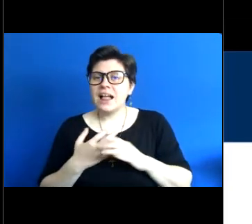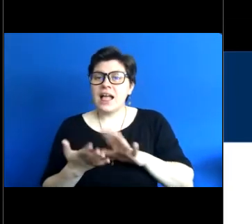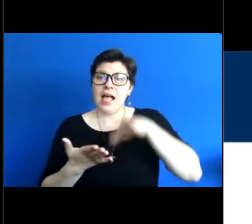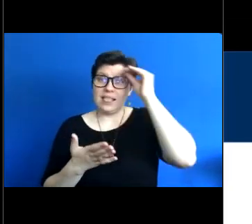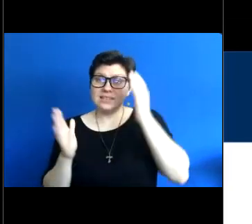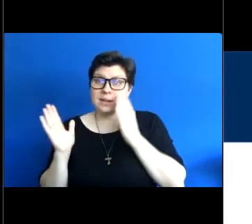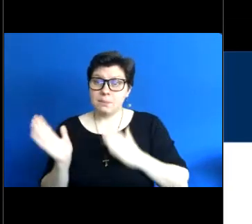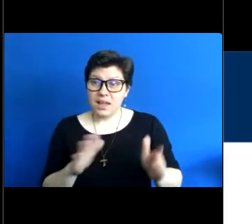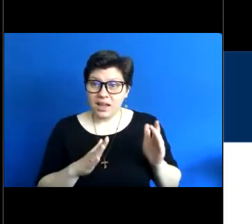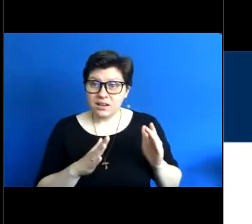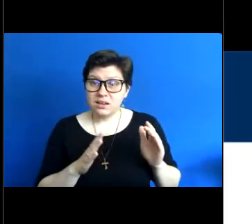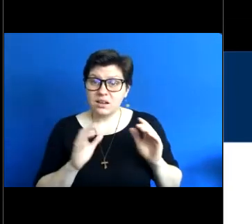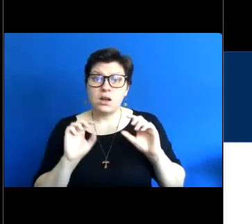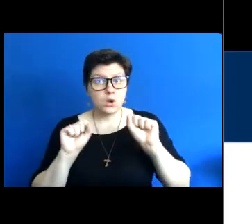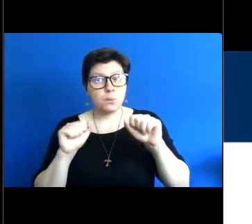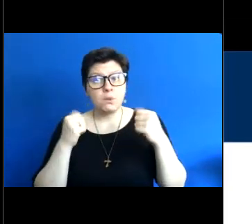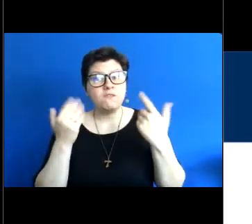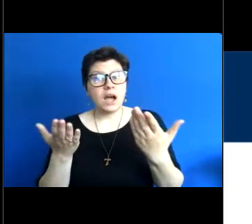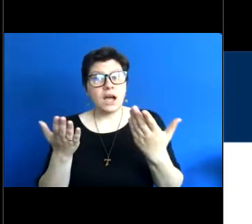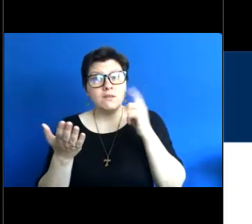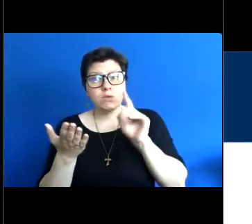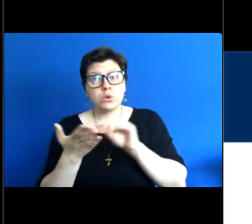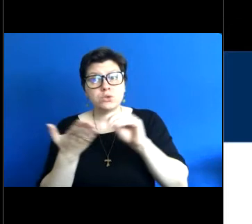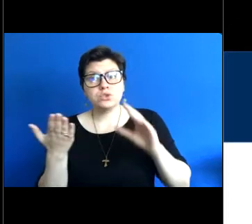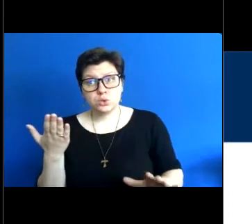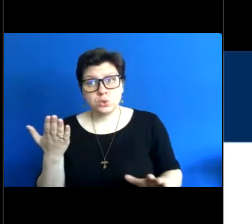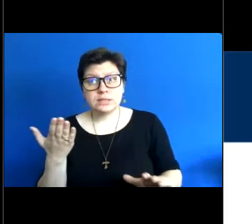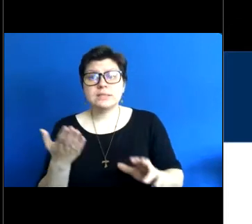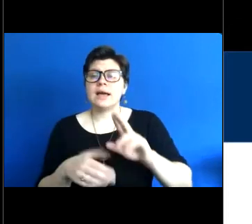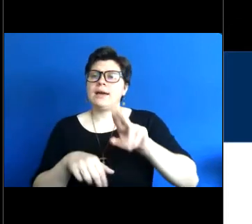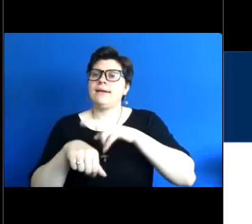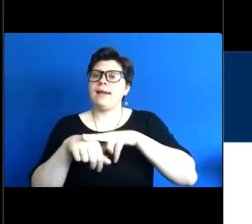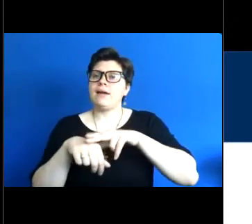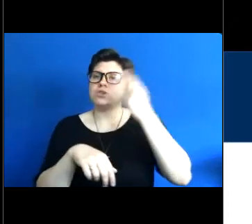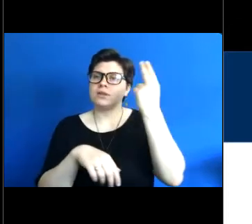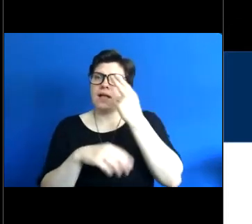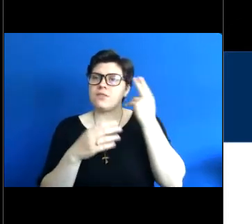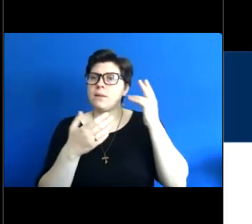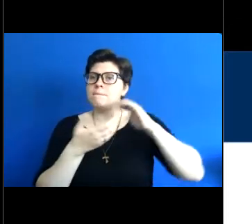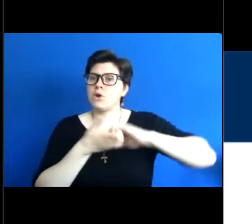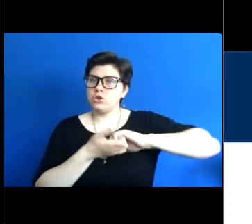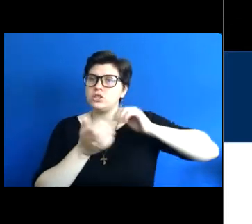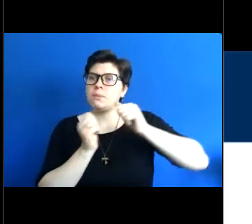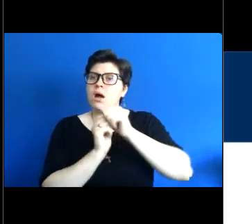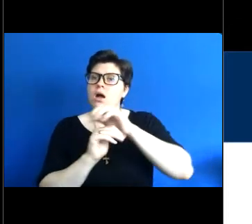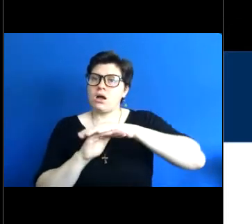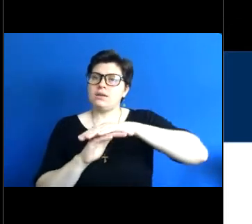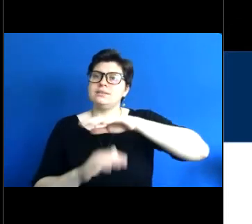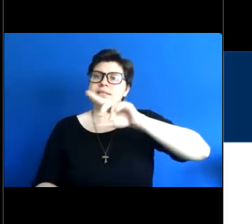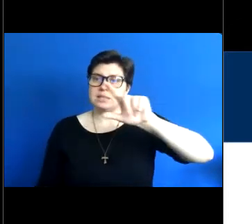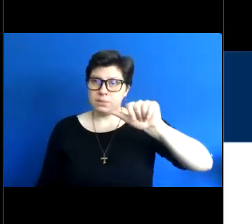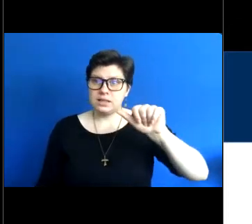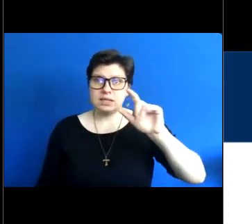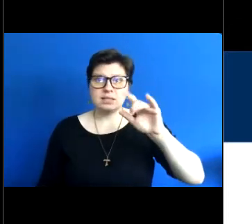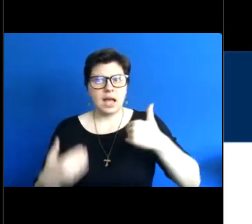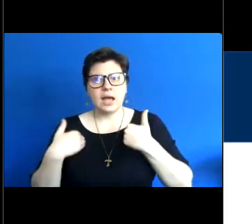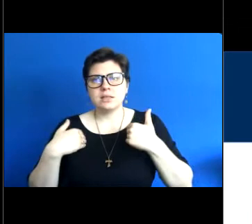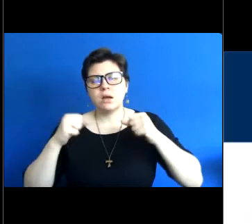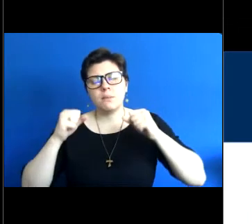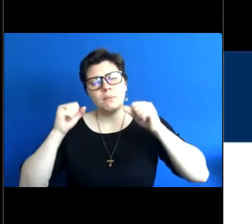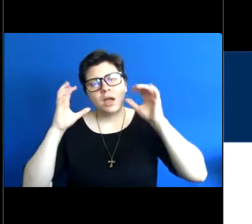we can maybe provide for our students. The National Catholic Partnership on Disabilities has an incredible tab, an